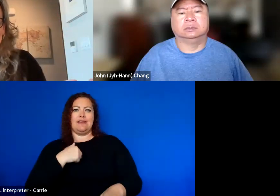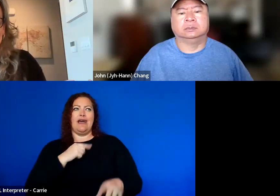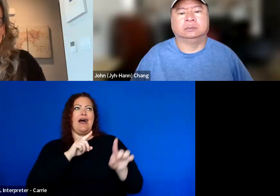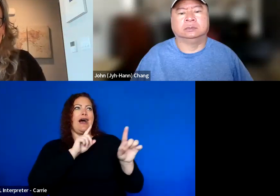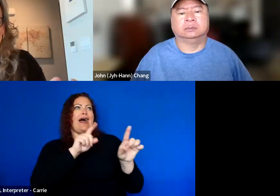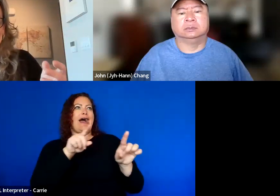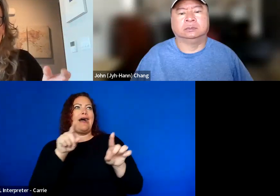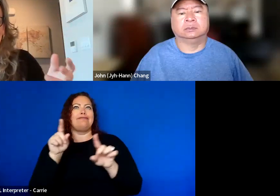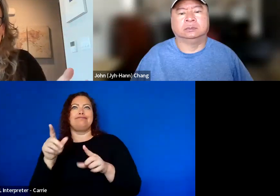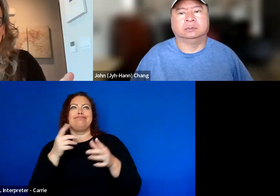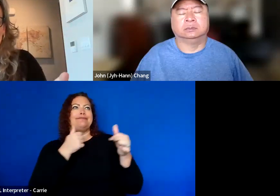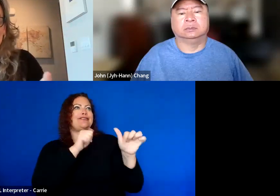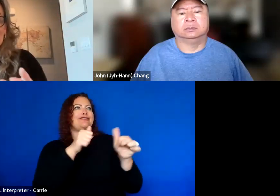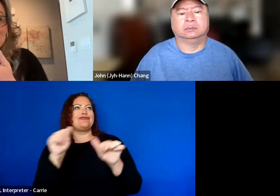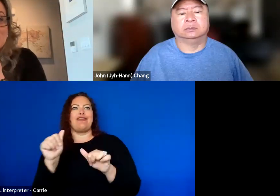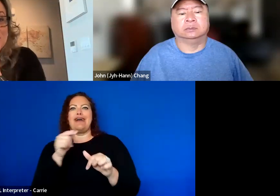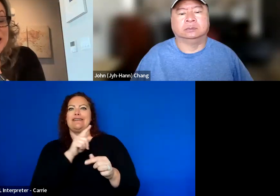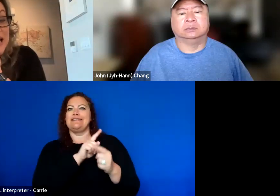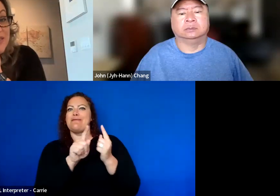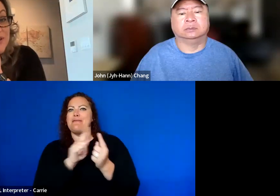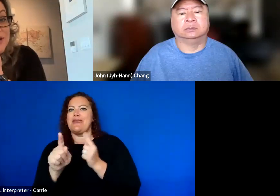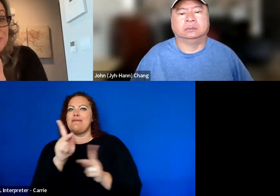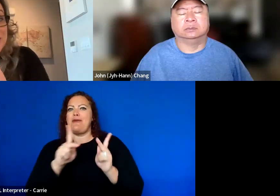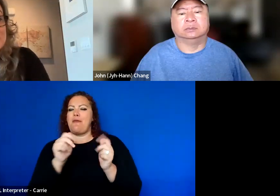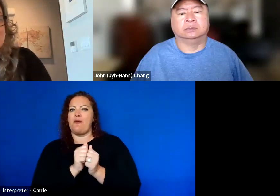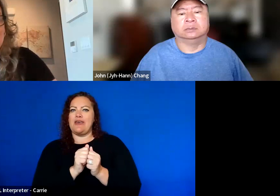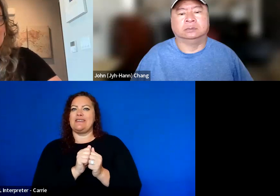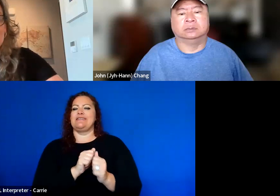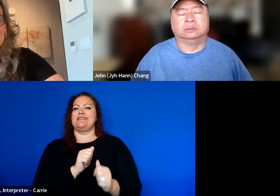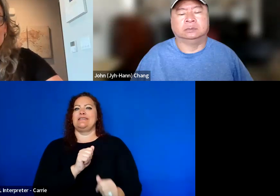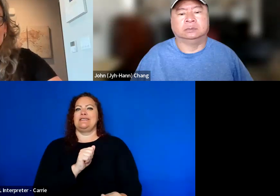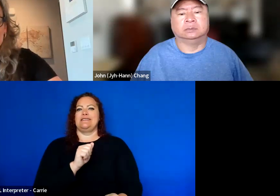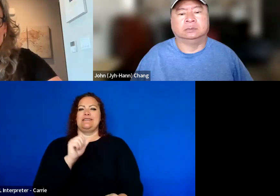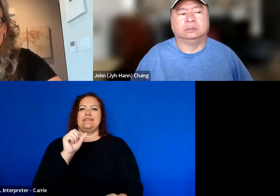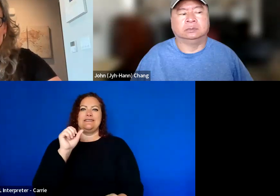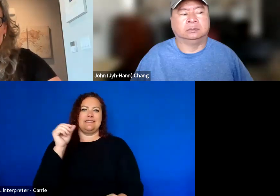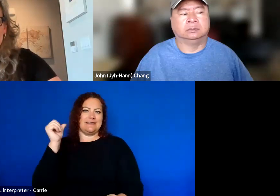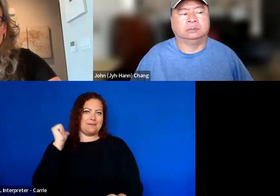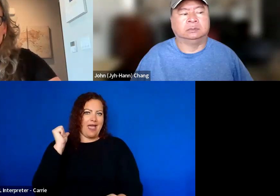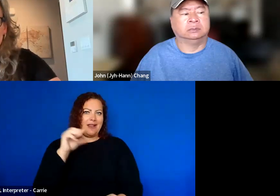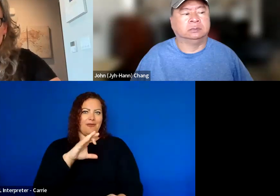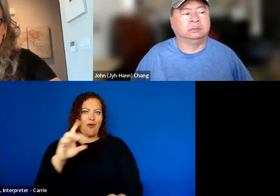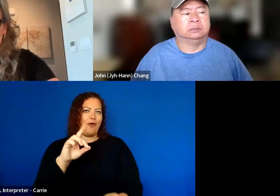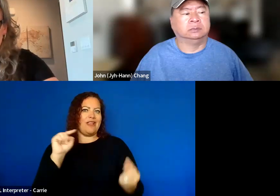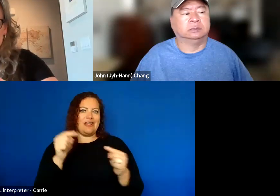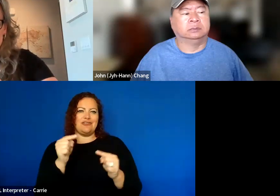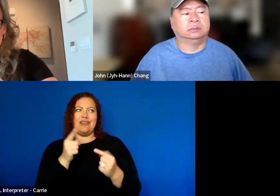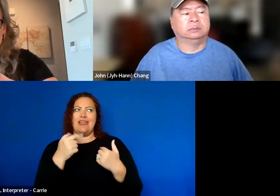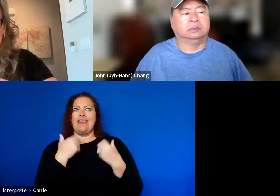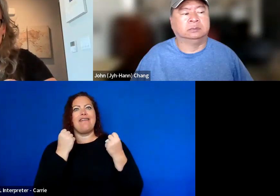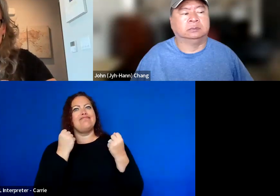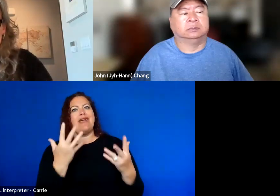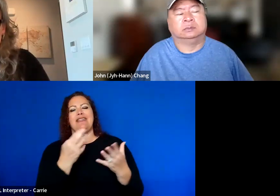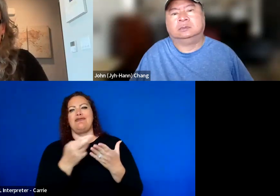ends to make, to meet people with spinal cord injuries. And there's an amazing number of resources like that. I think